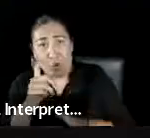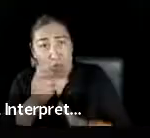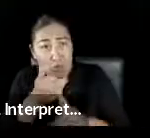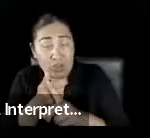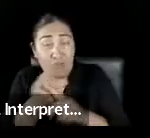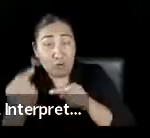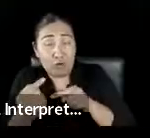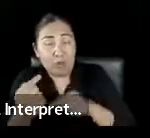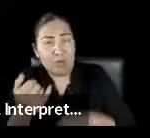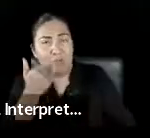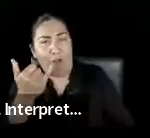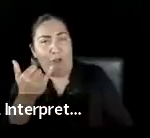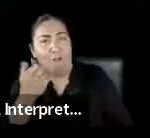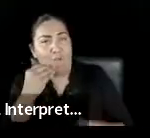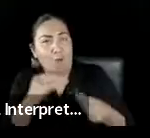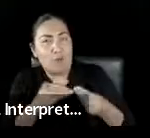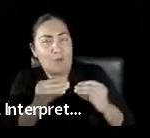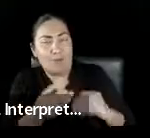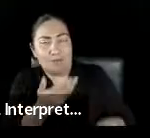1-800-273-8255.